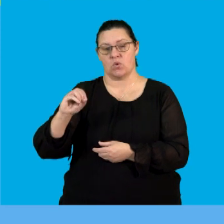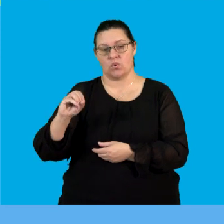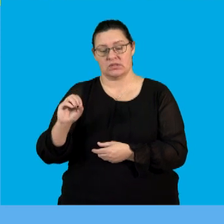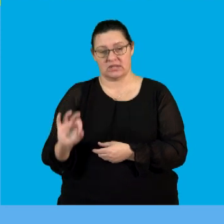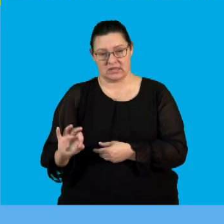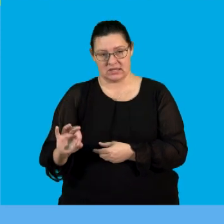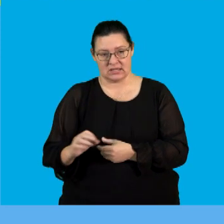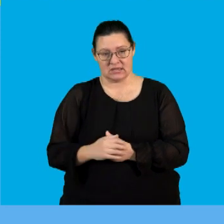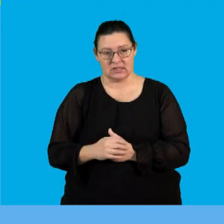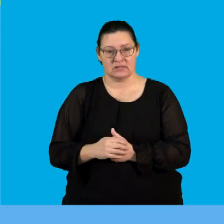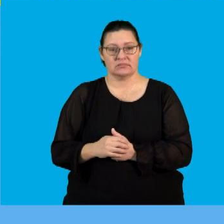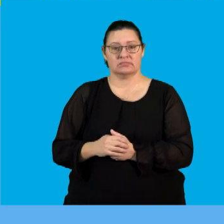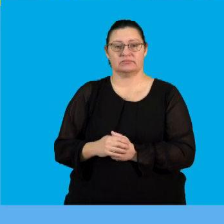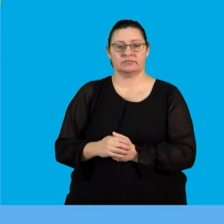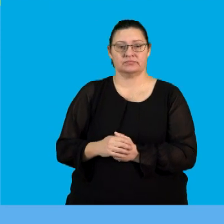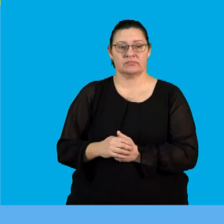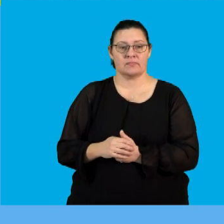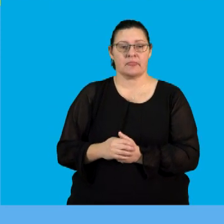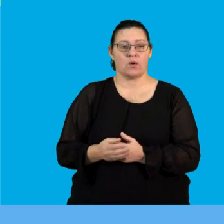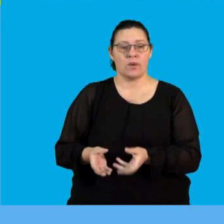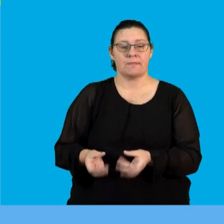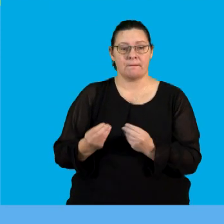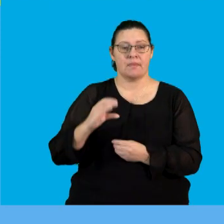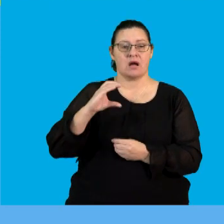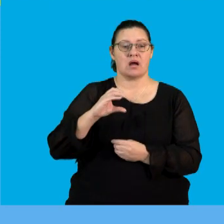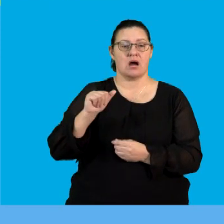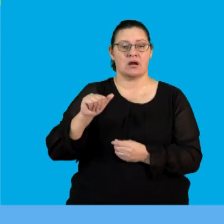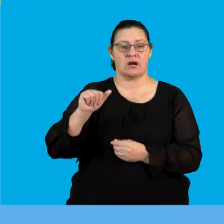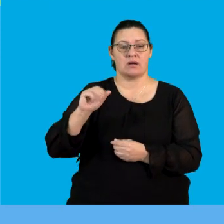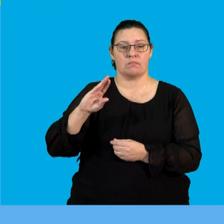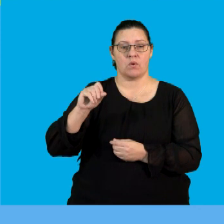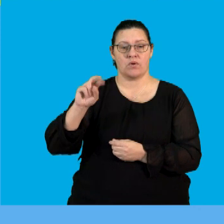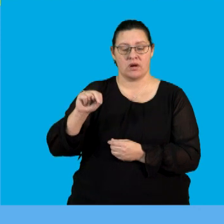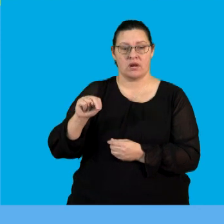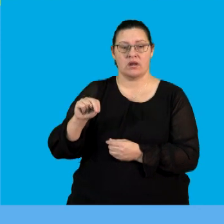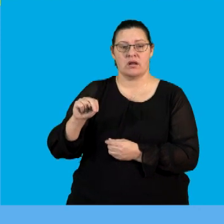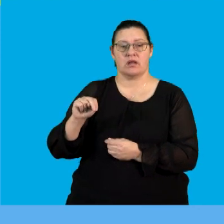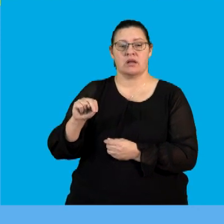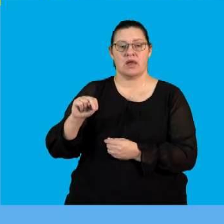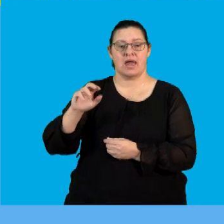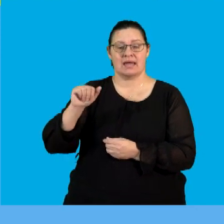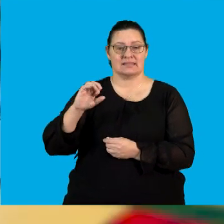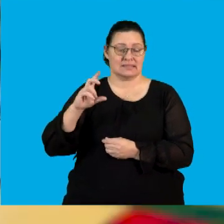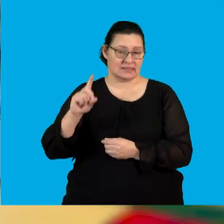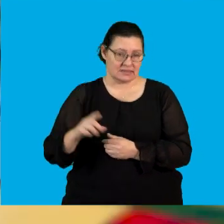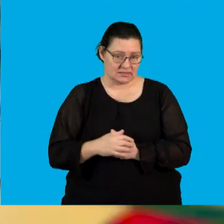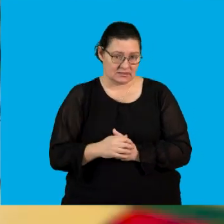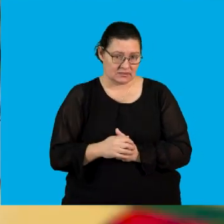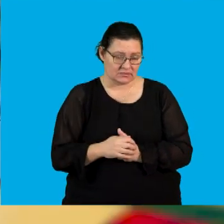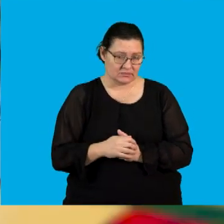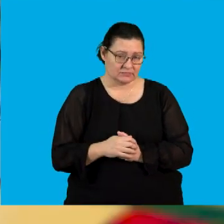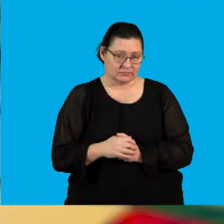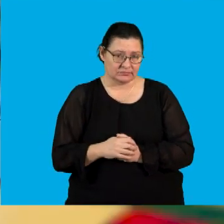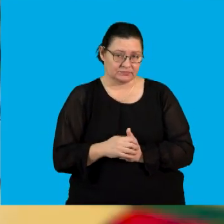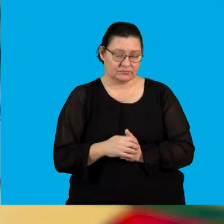getting something called the carbonic acid. So the product is called carbonic acid, what you find in our fizzy drinks. When you open a bottle of